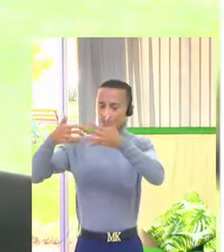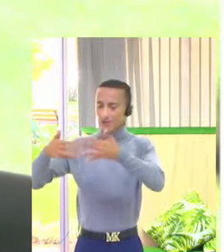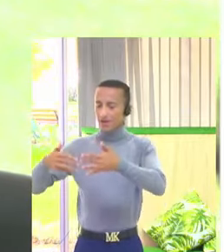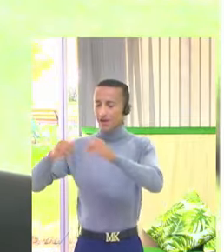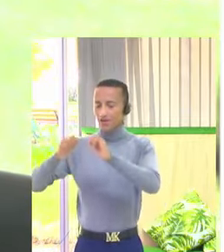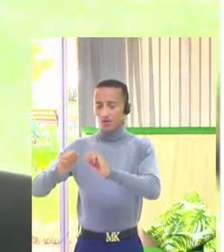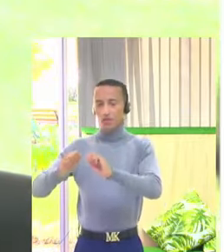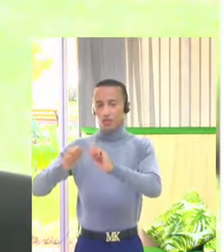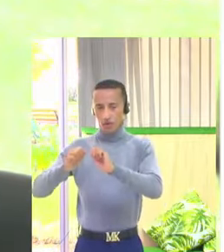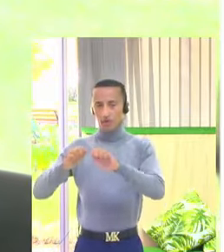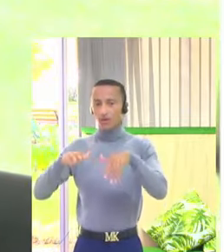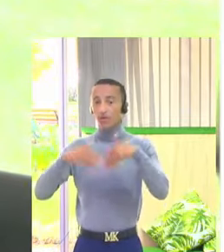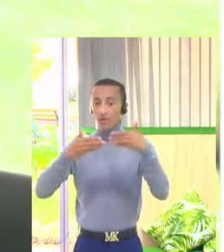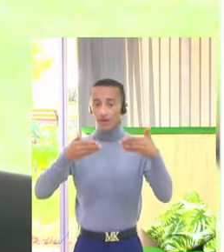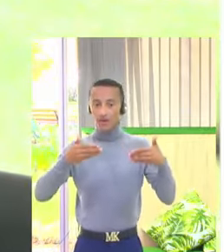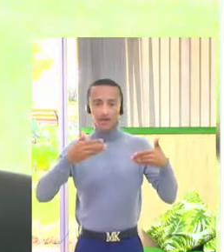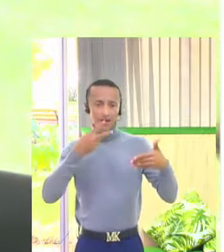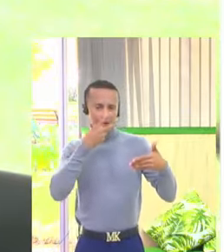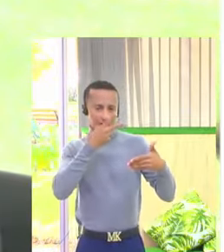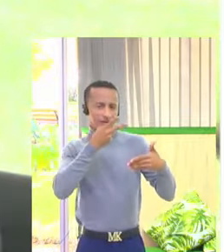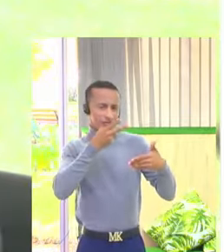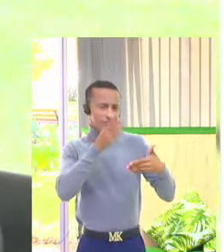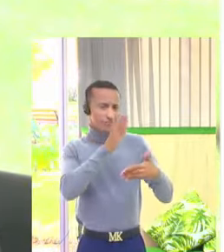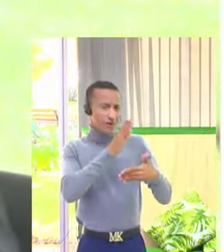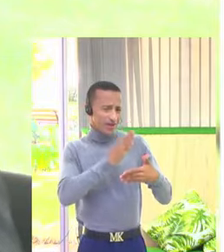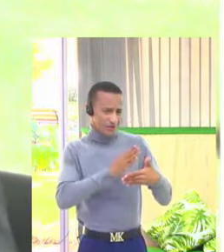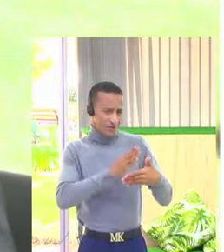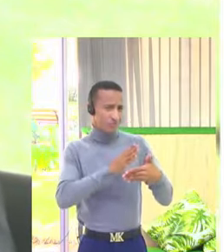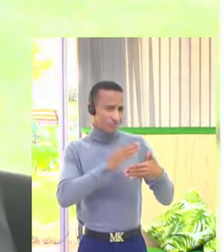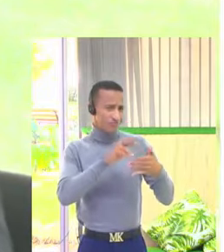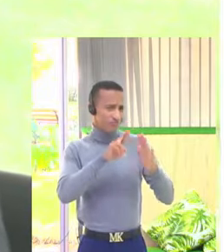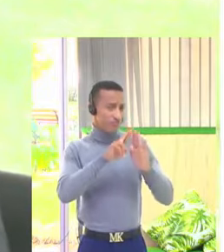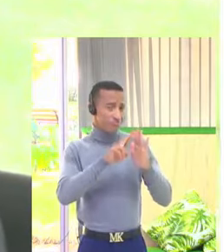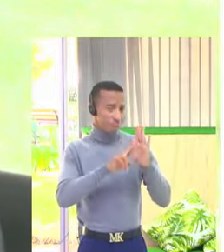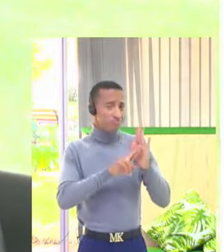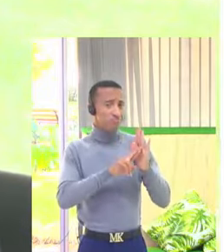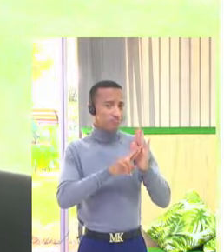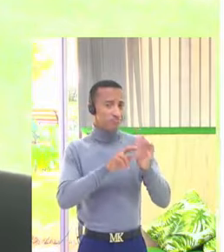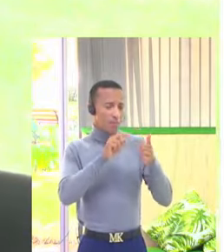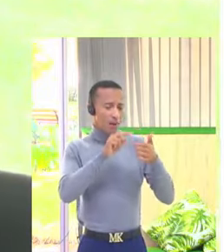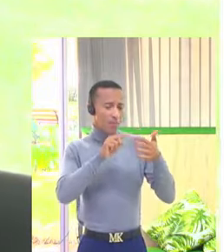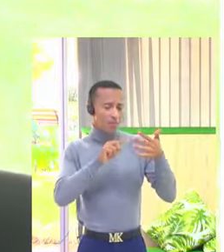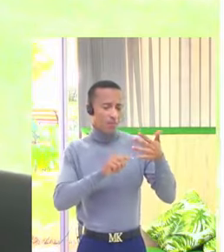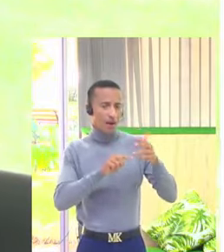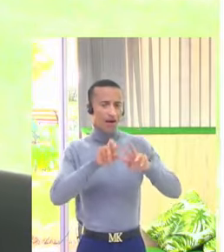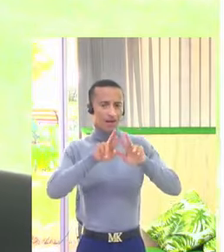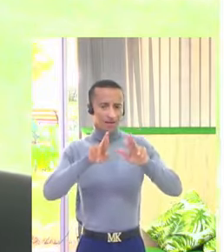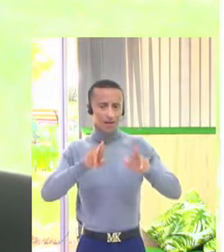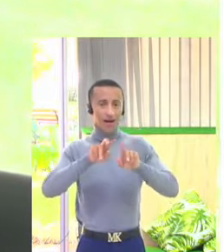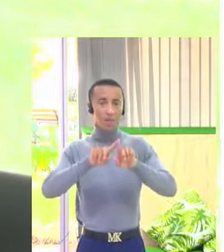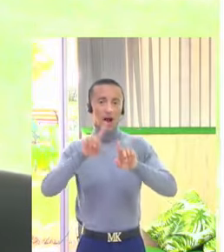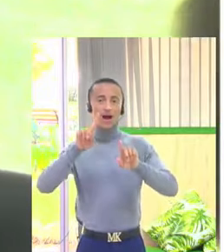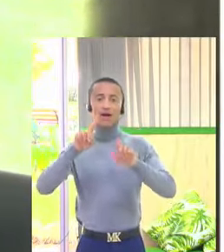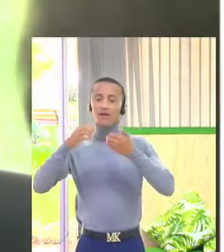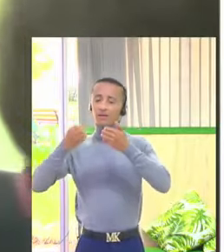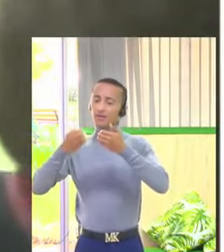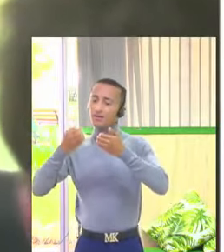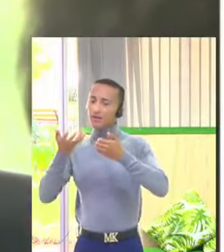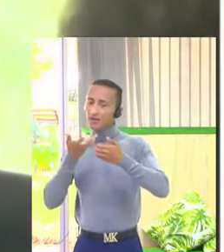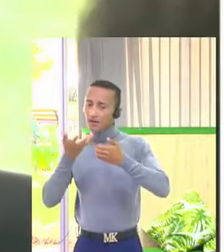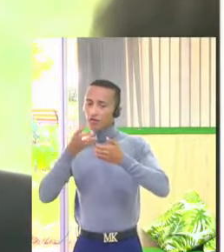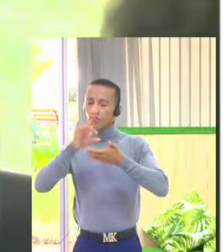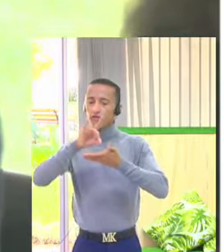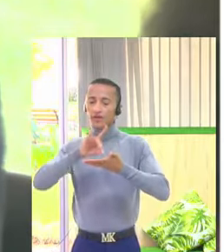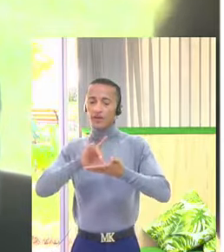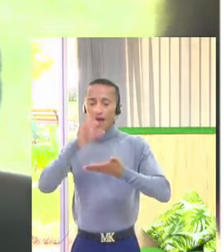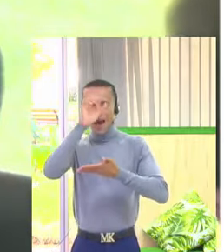but I do think it's always interesting to learn from each other. One of the things I've been trying to do the last few days is also learn what can we learn from Brazil's